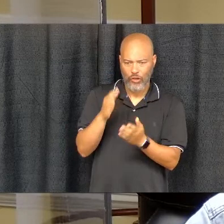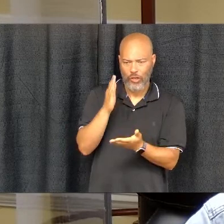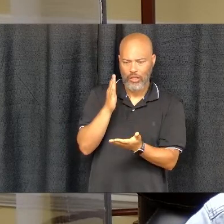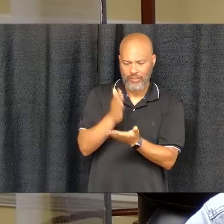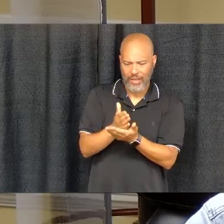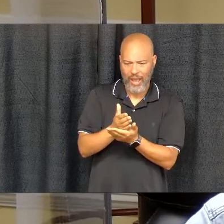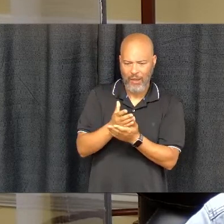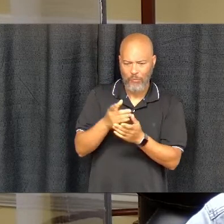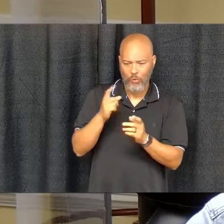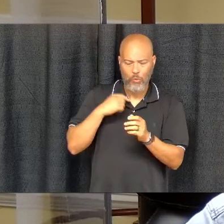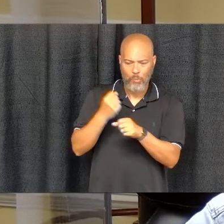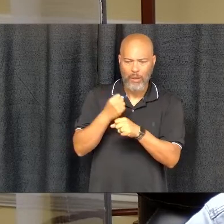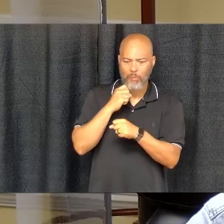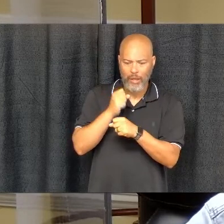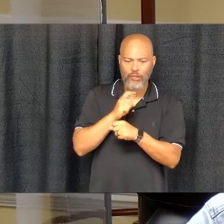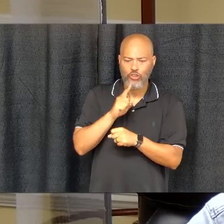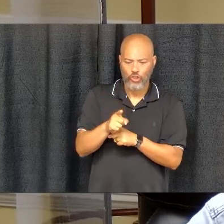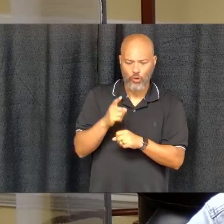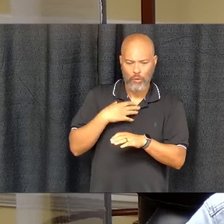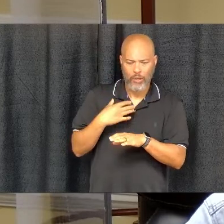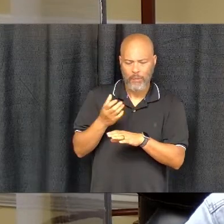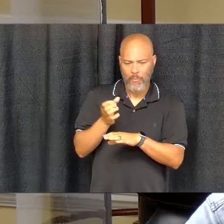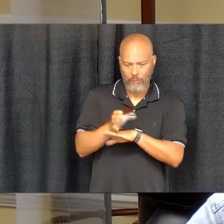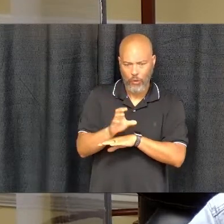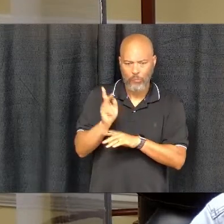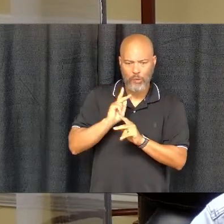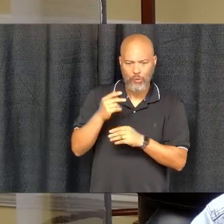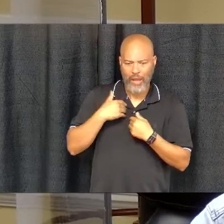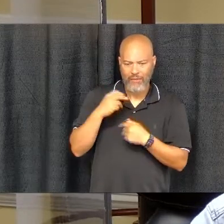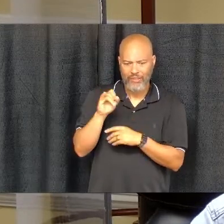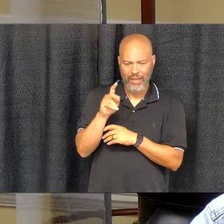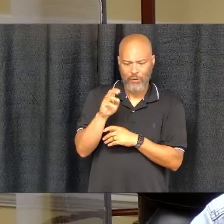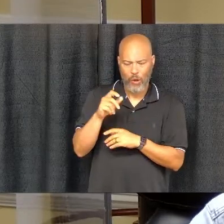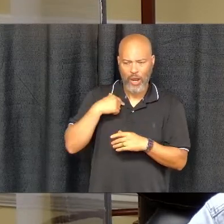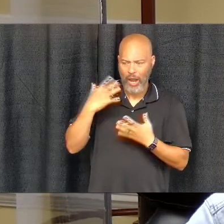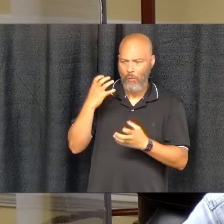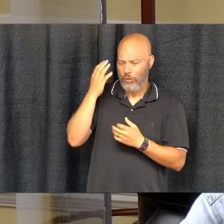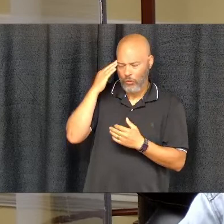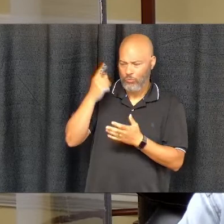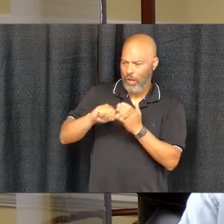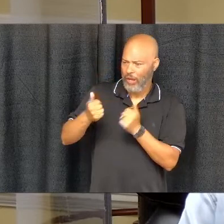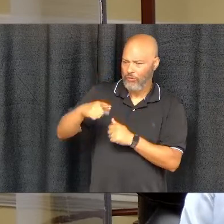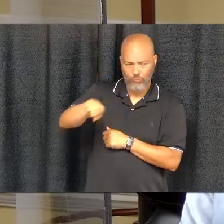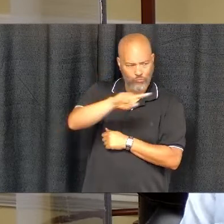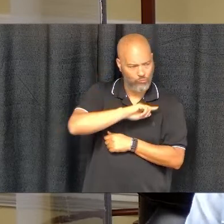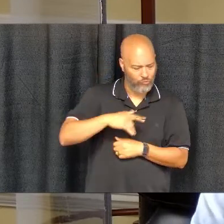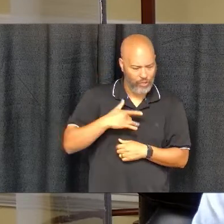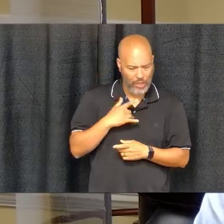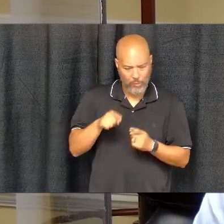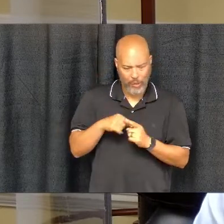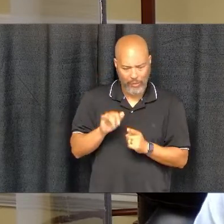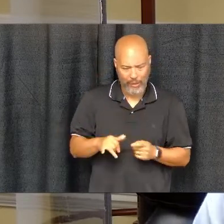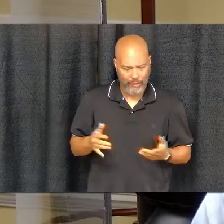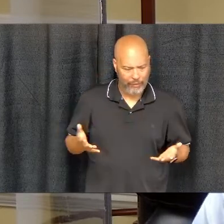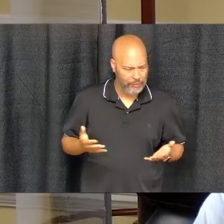that sidewalks are required. And I'd like to know what the rest of the council feels about that.